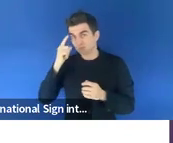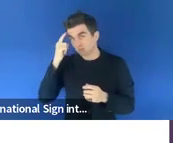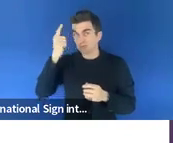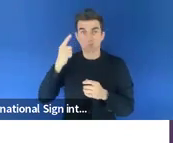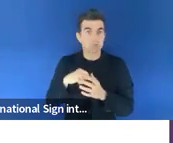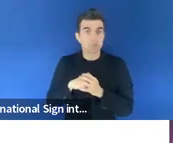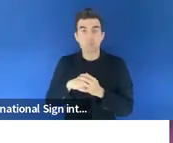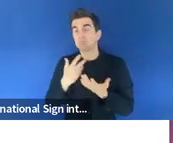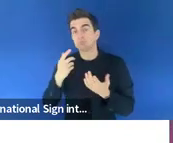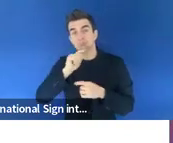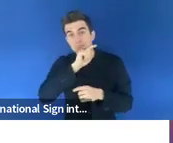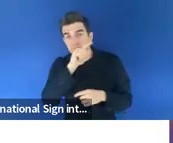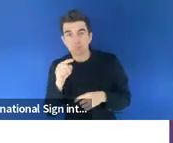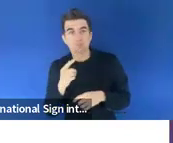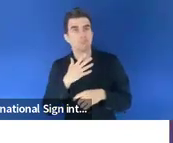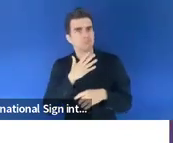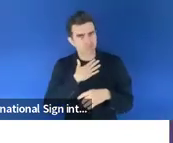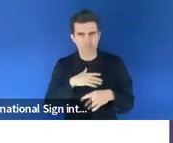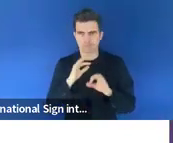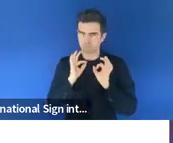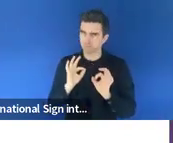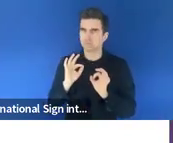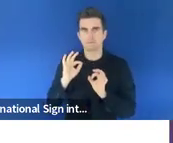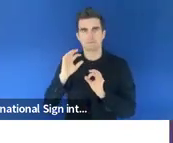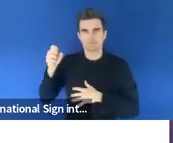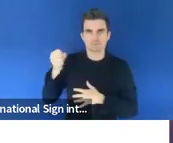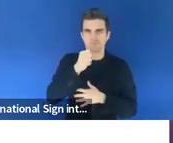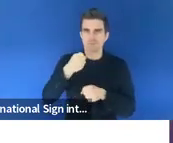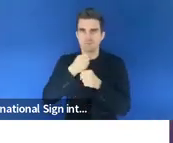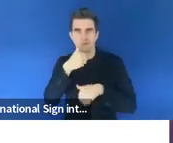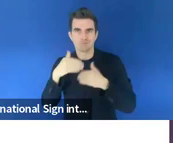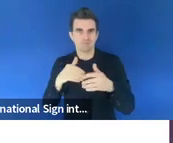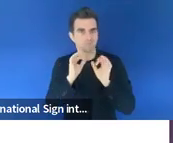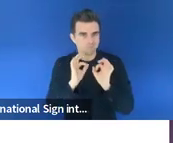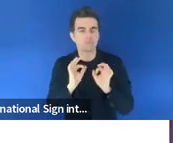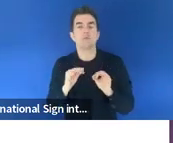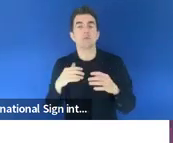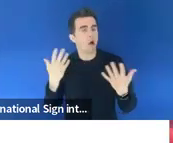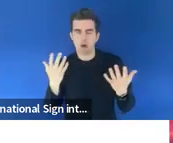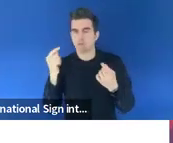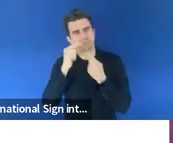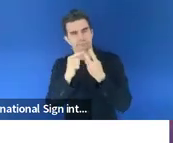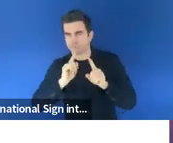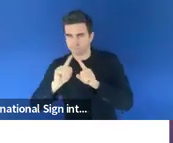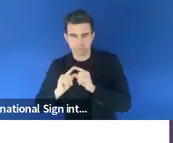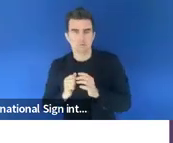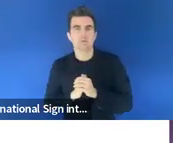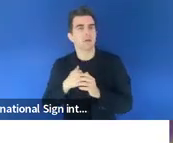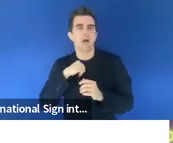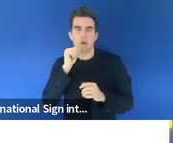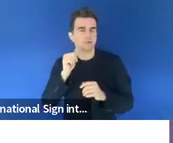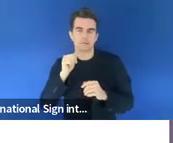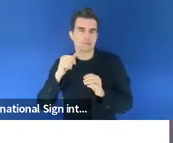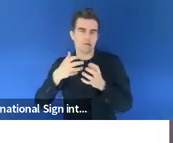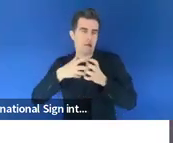initiative. Relationships matter most in almost any industry. I don't care where you're working, what you're working